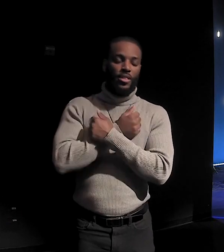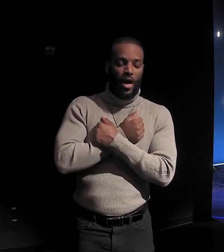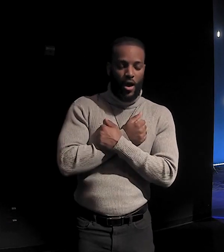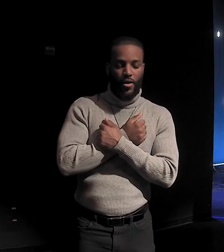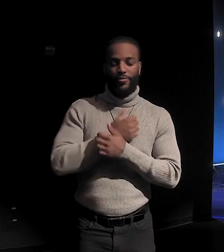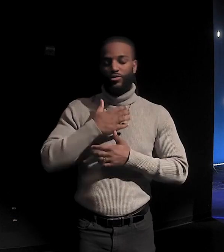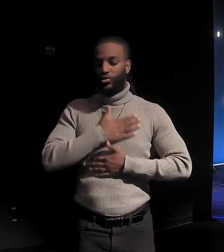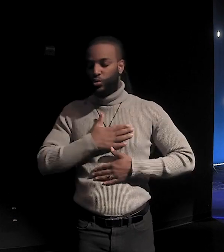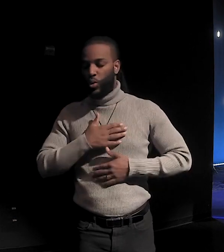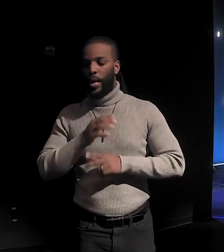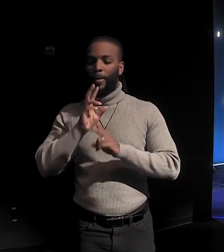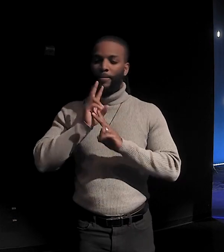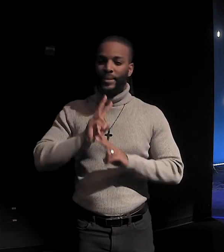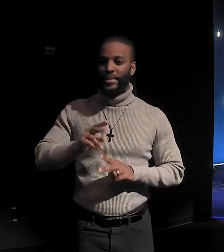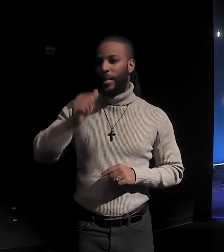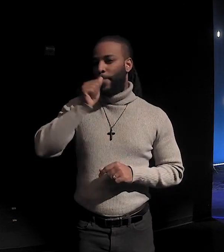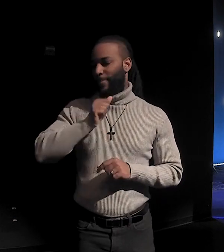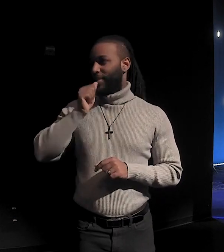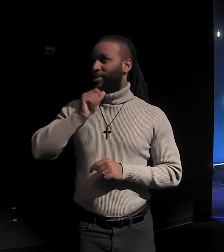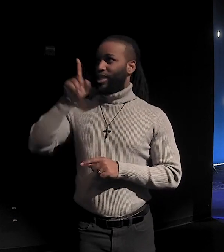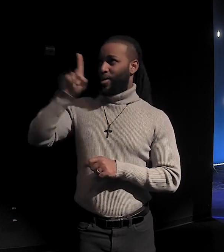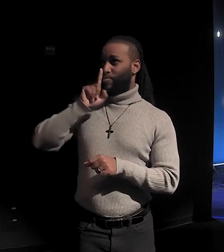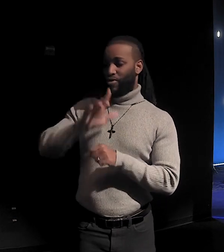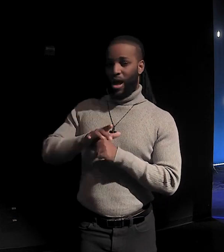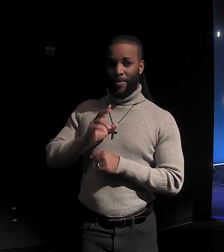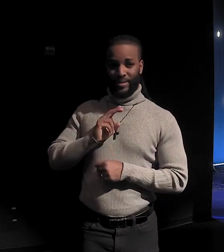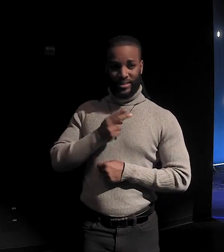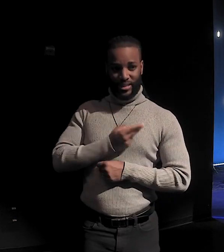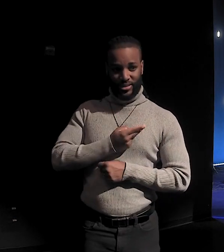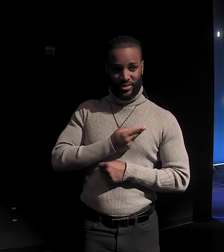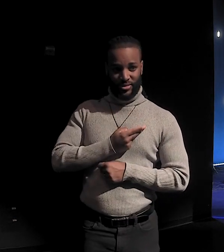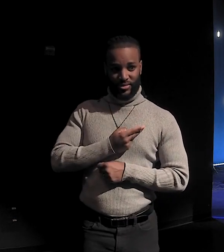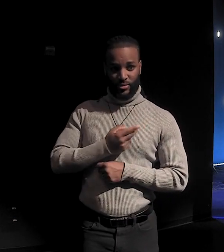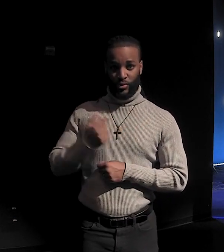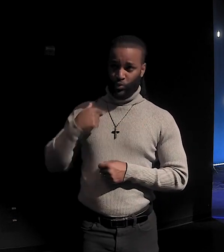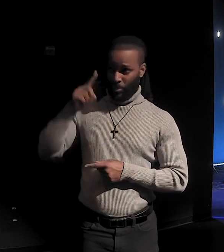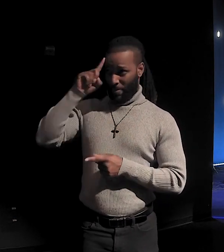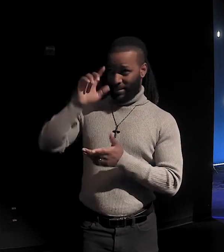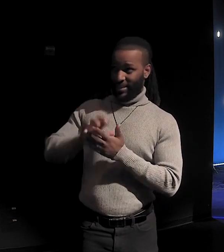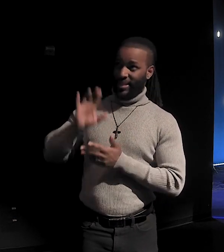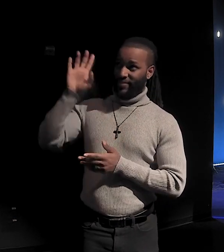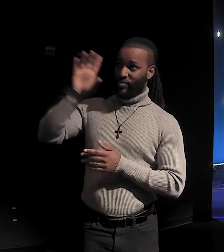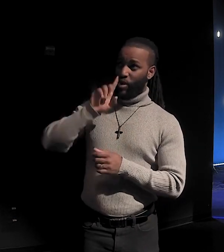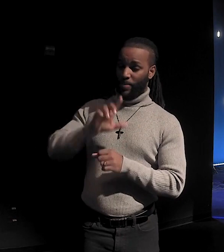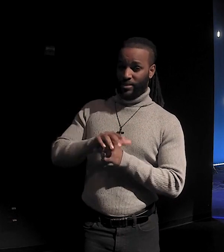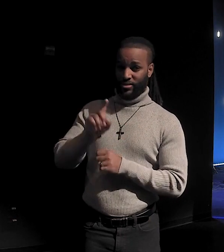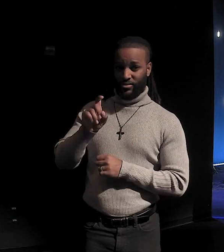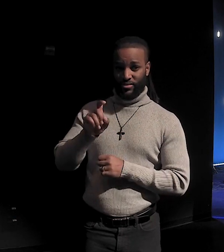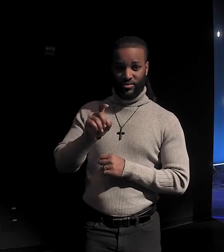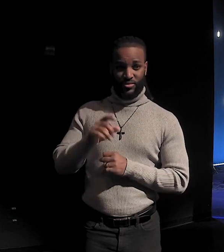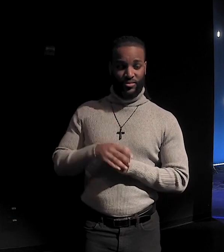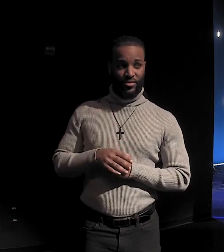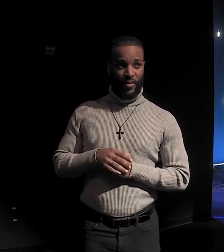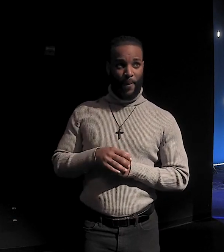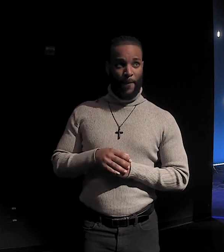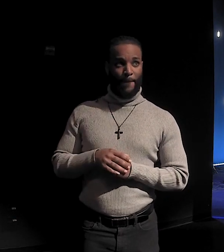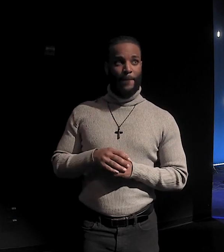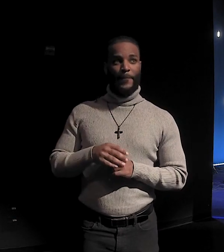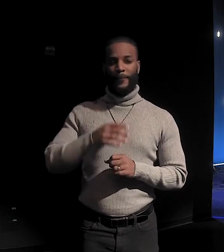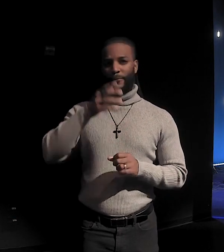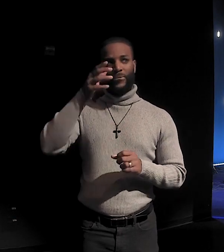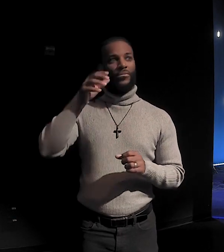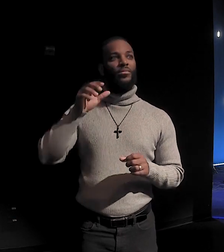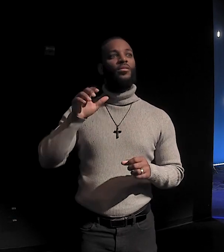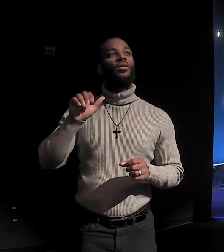peace, patience, gentleness, self-control that he's promised us. Do we take him up on the promise? A.W. Tozer, I love what he